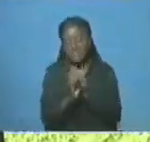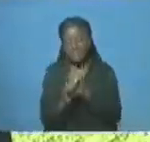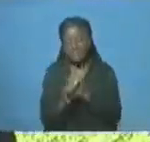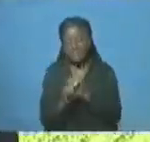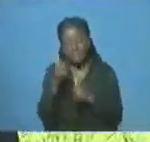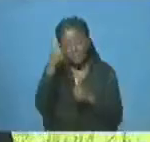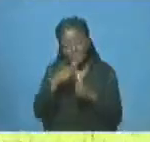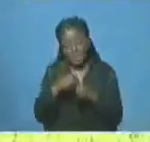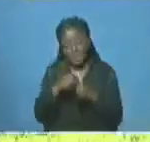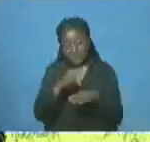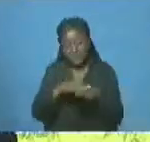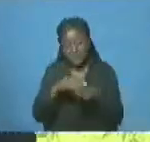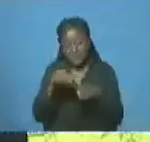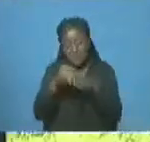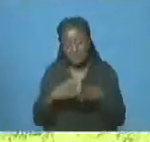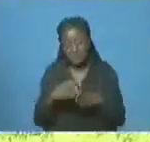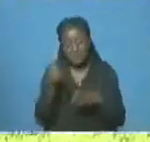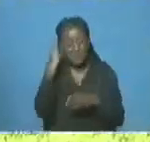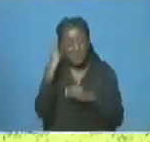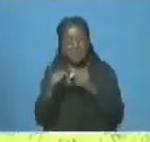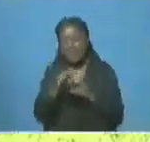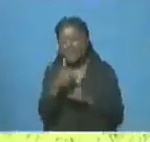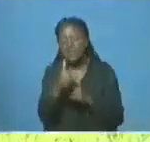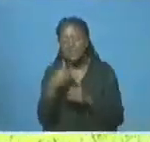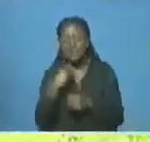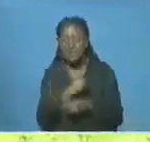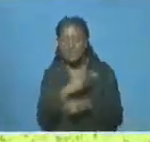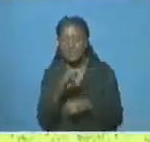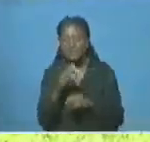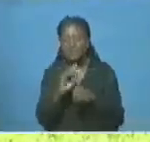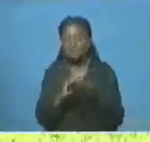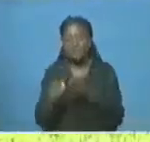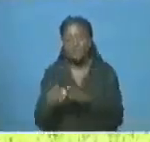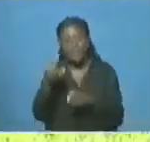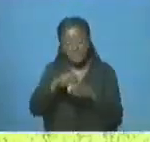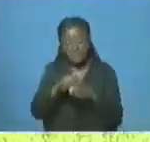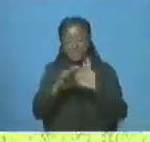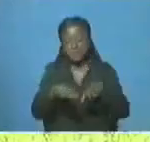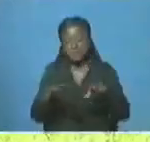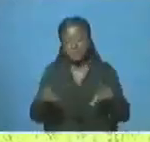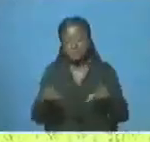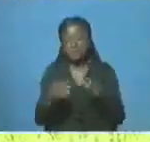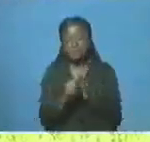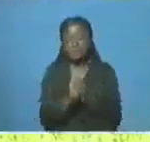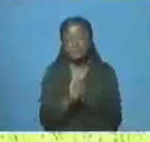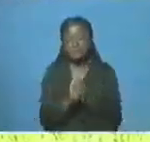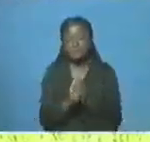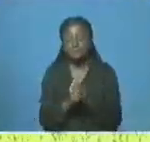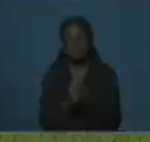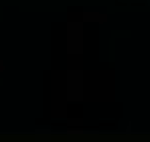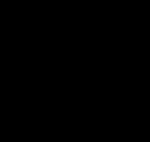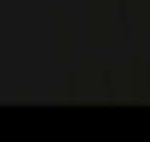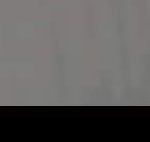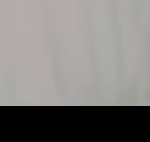the other members of their community, which also includes children. For the Bahamas Tonight, I'm Lloyd Allen.